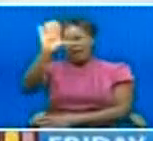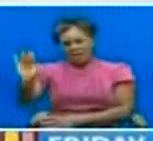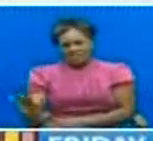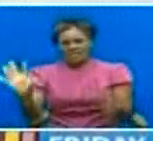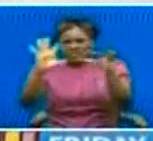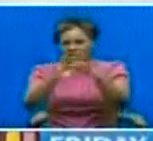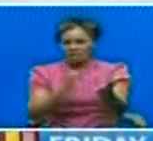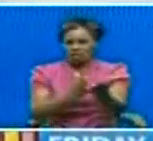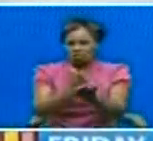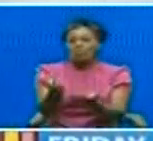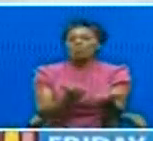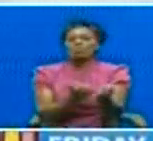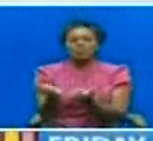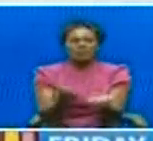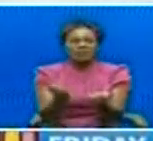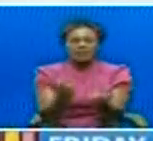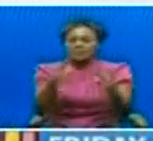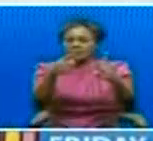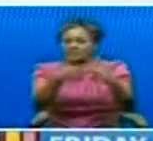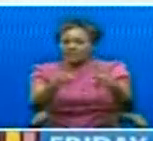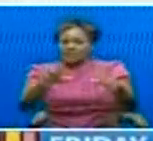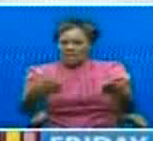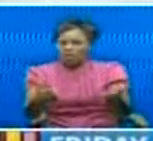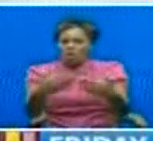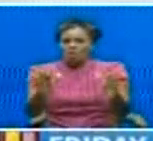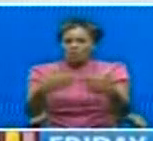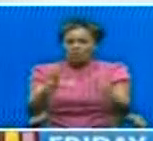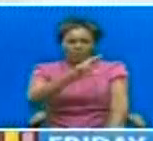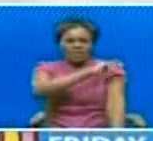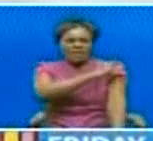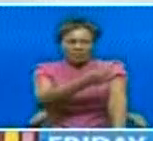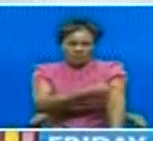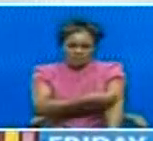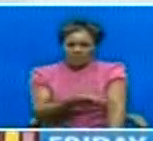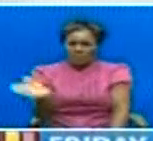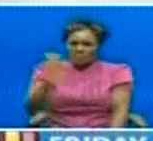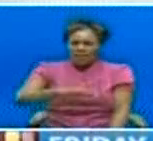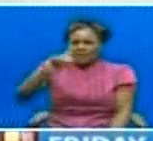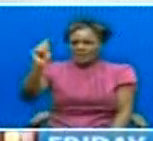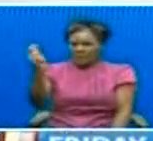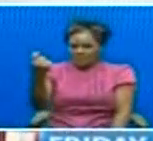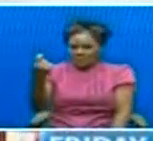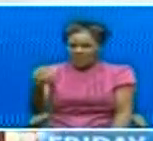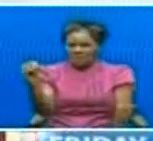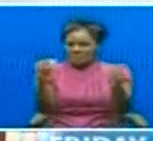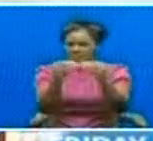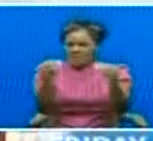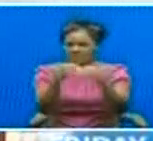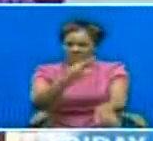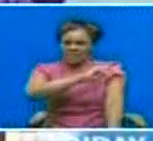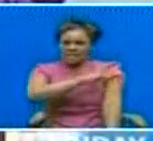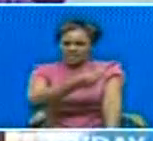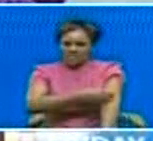together through trade. Mm-hmm. So I opened up in Nigeria, and then I came to Kenya and I met with the Nigerian